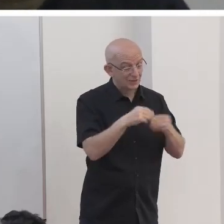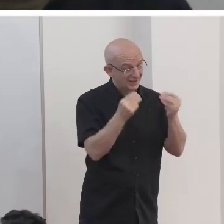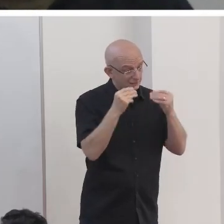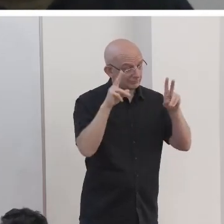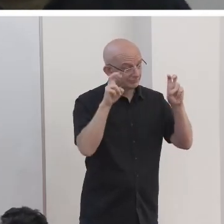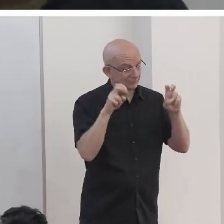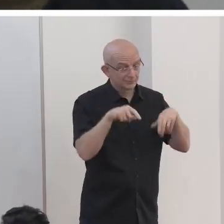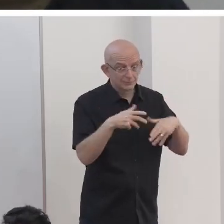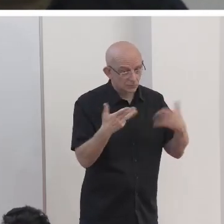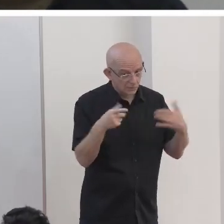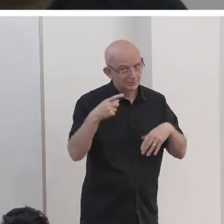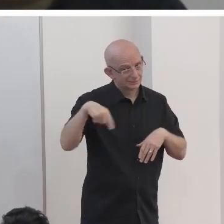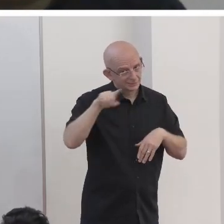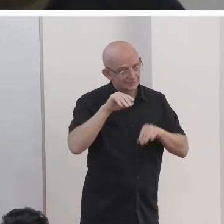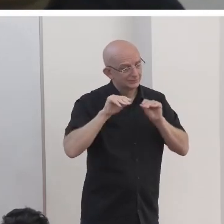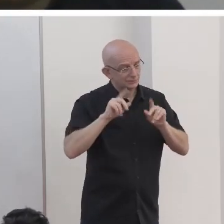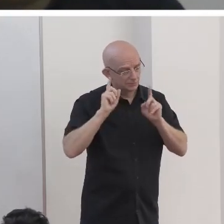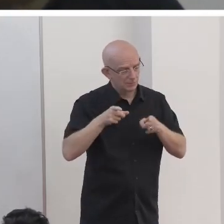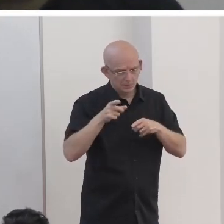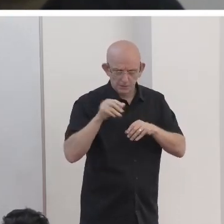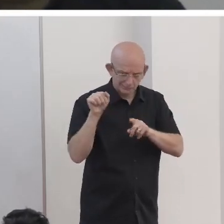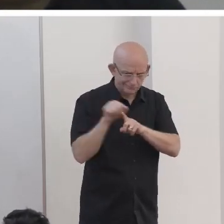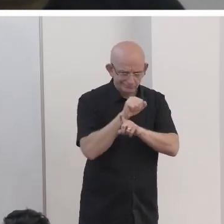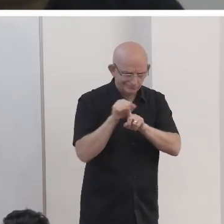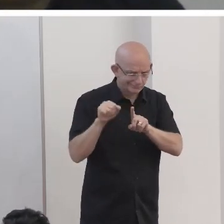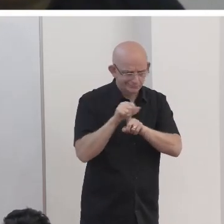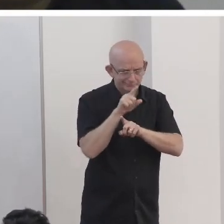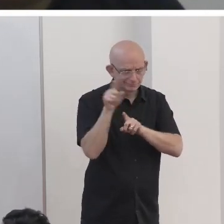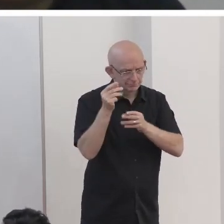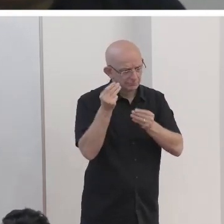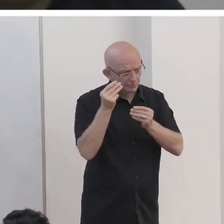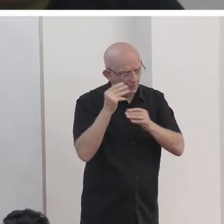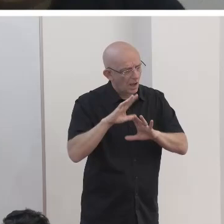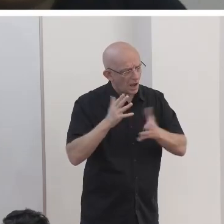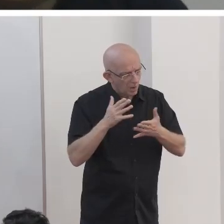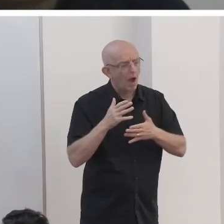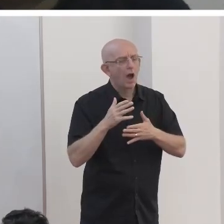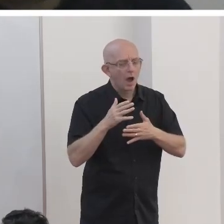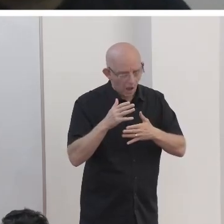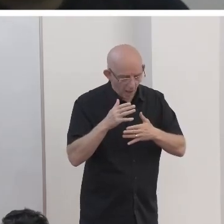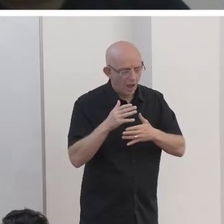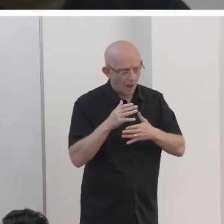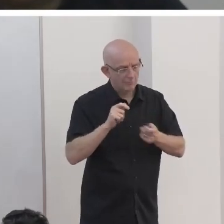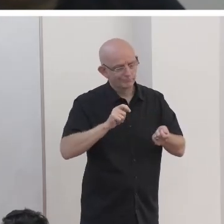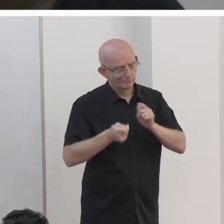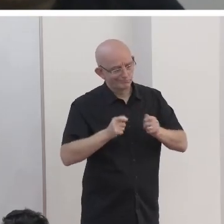changes in education system also, right? In education system means they will have to start